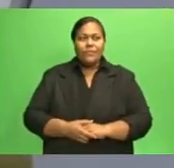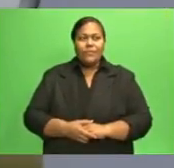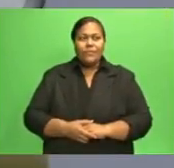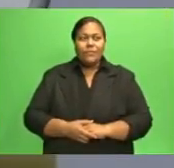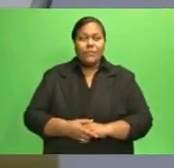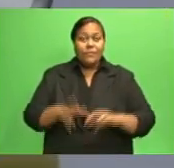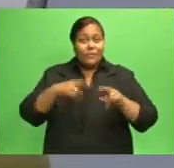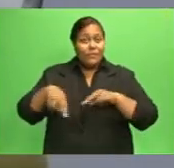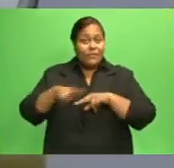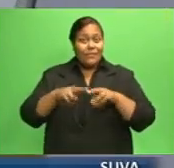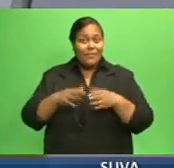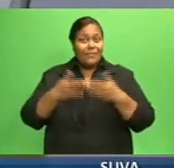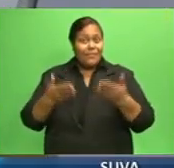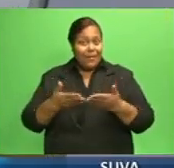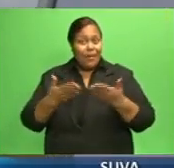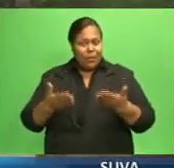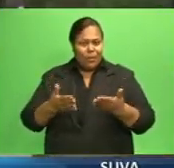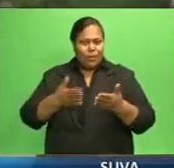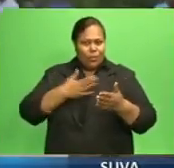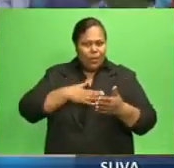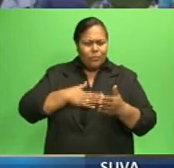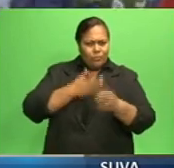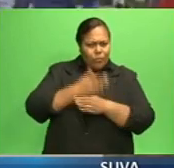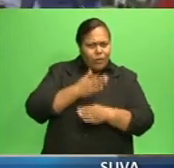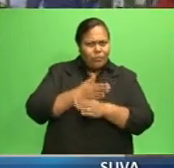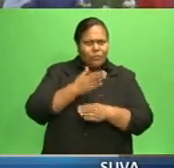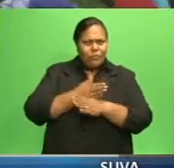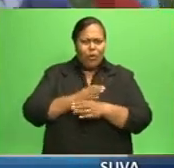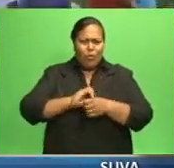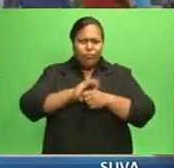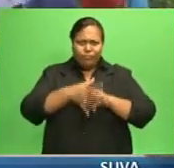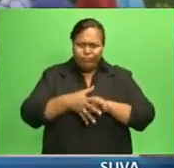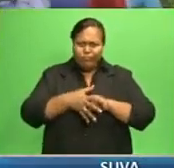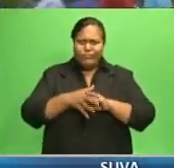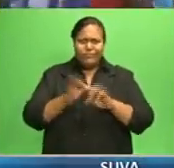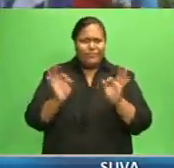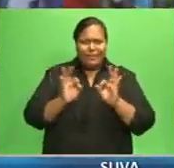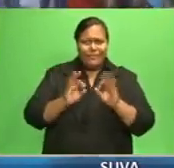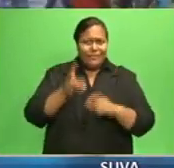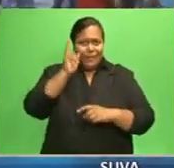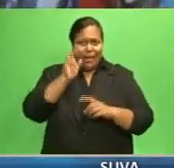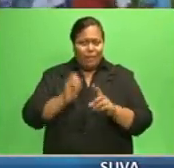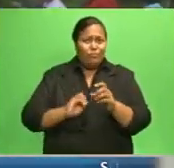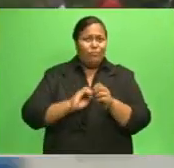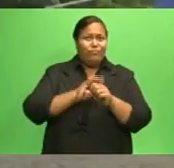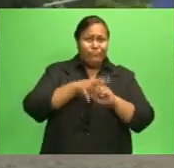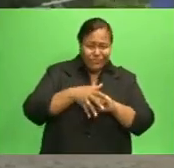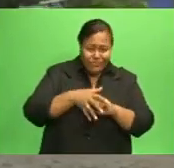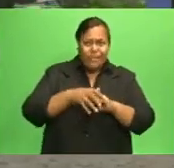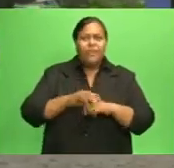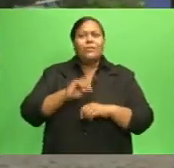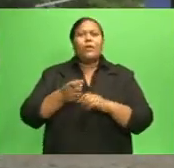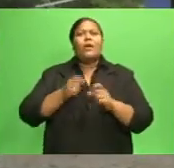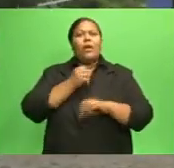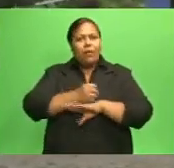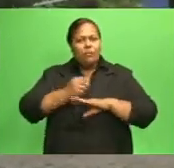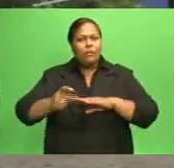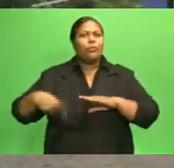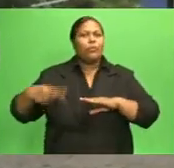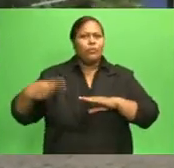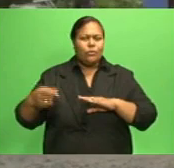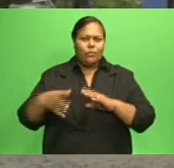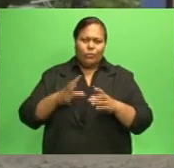As Fiji fights to keep its COVID-19 cases at zero, the government hasn't lost sight of climate change and its continuous